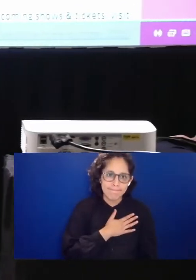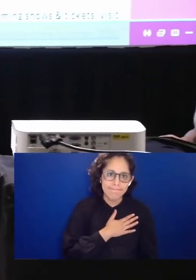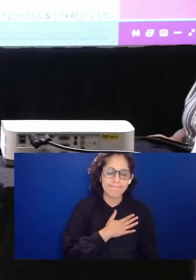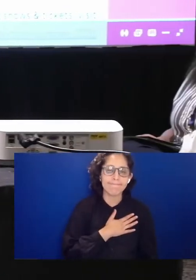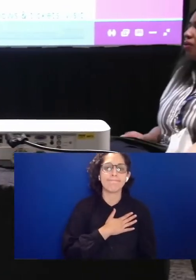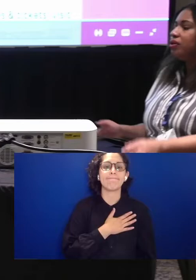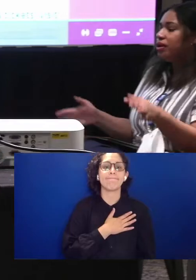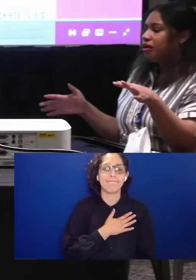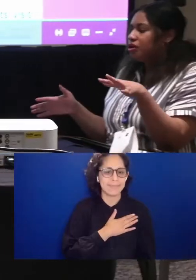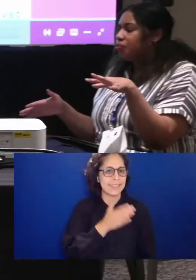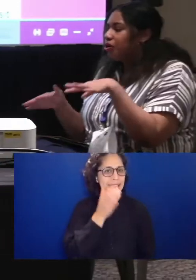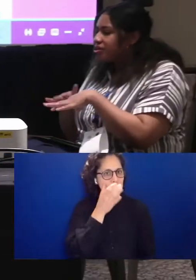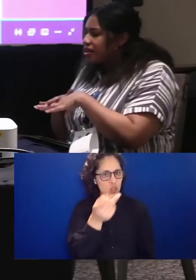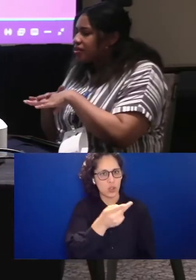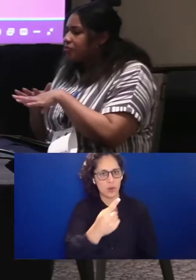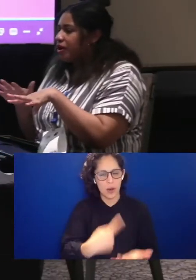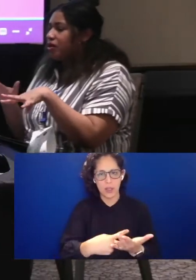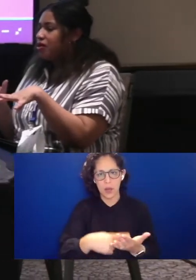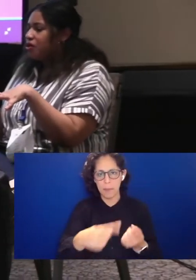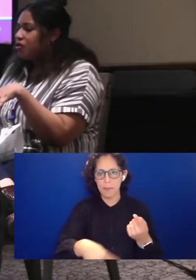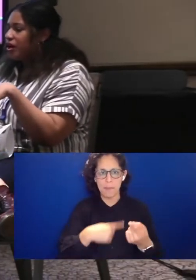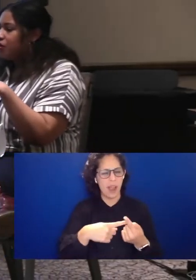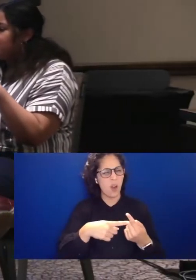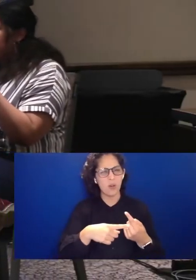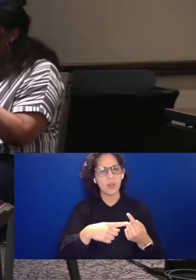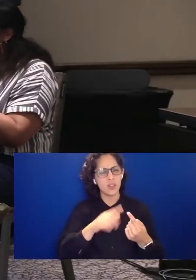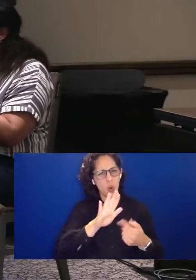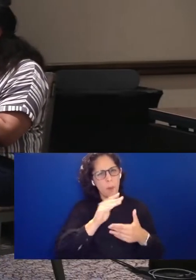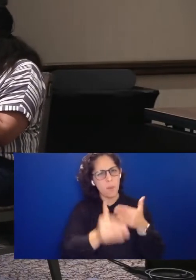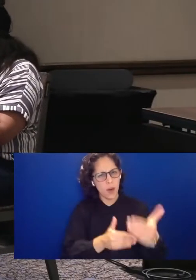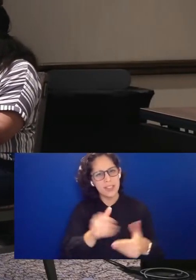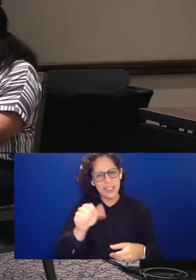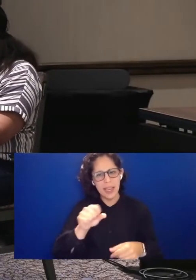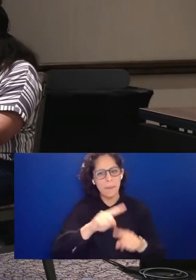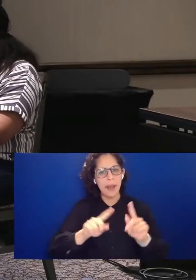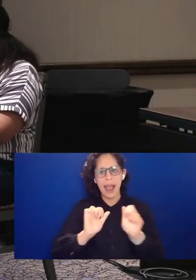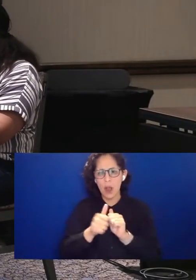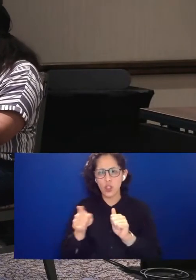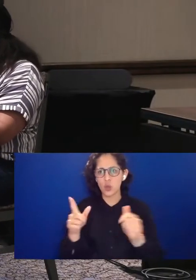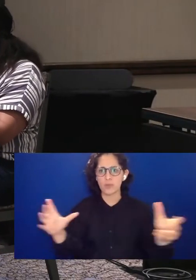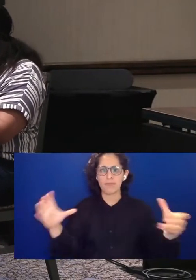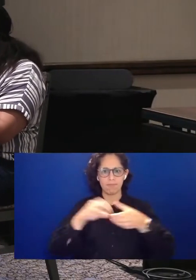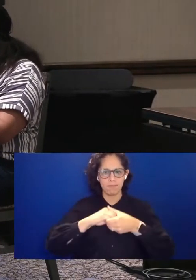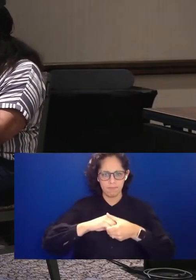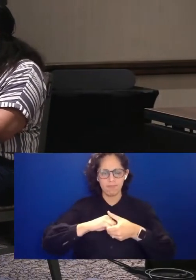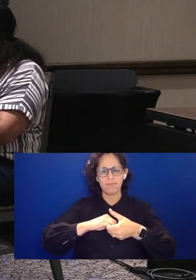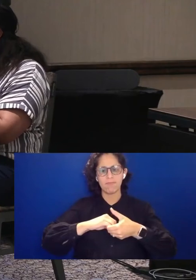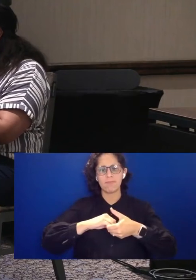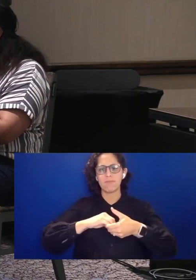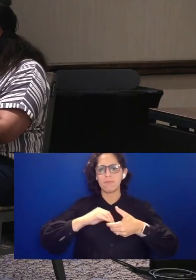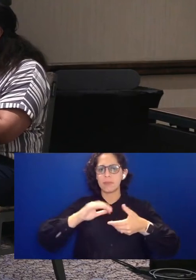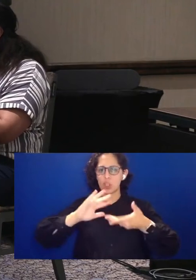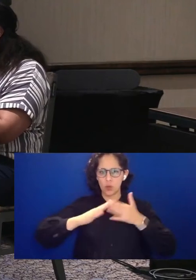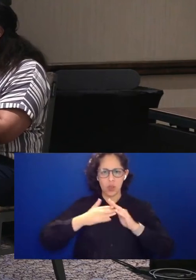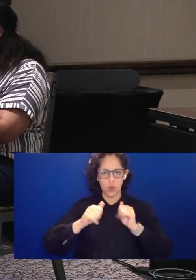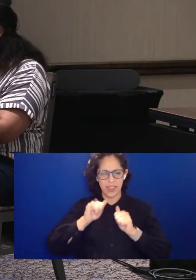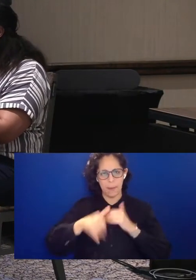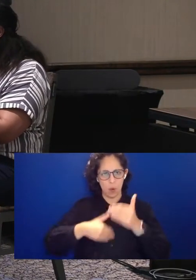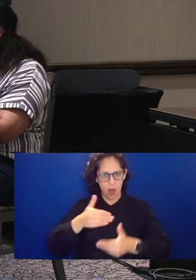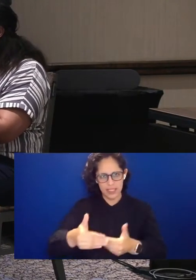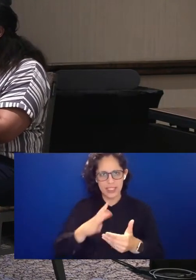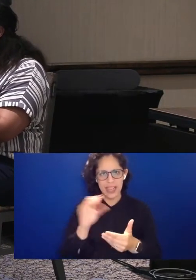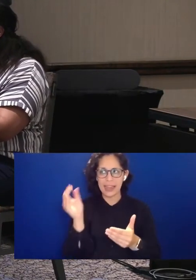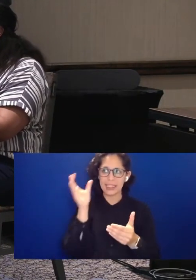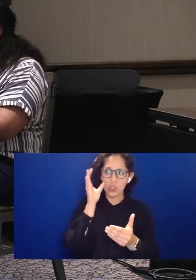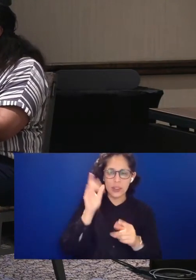two of you talk about not only your process, but the way you build community within that process, and hearing about the different ways in